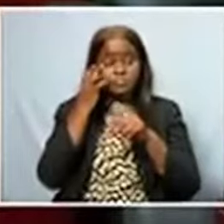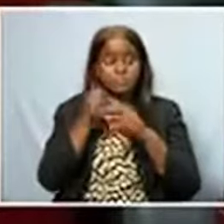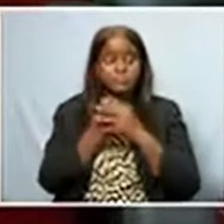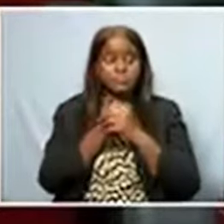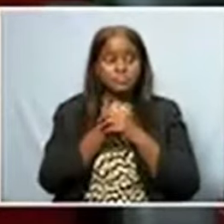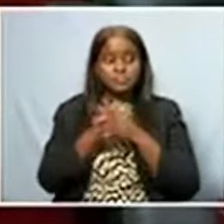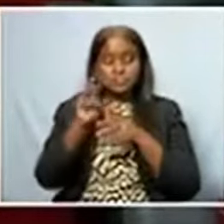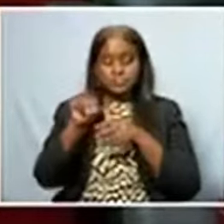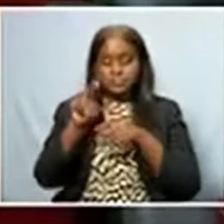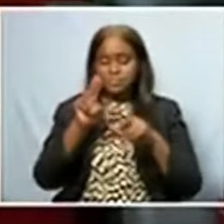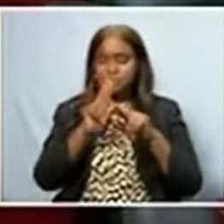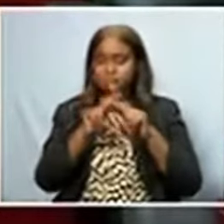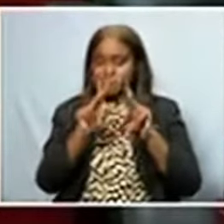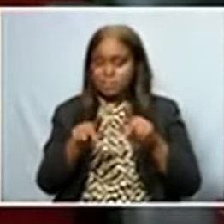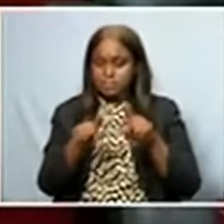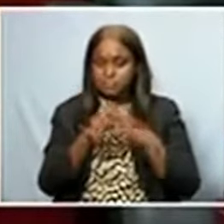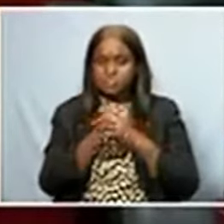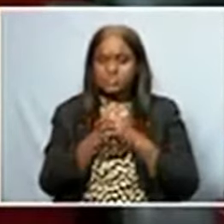Mr. Chairman,